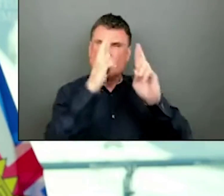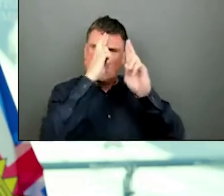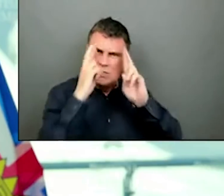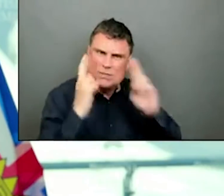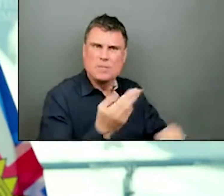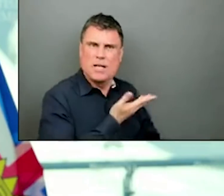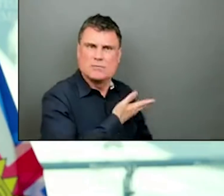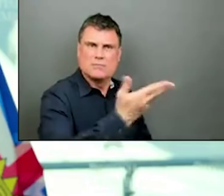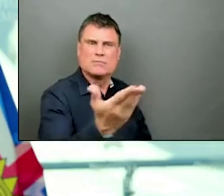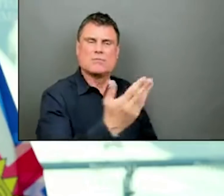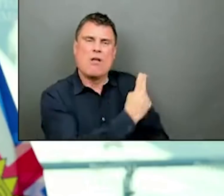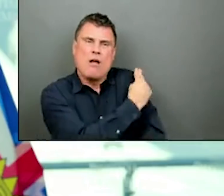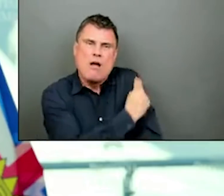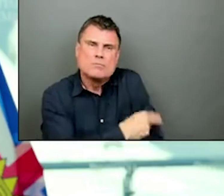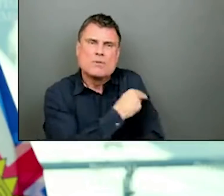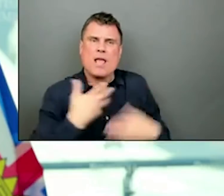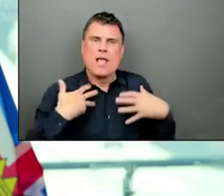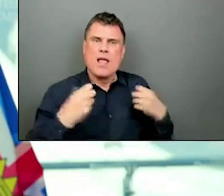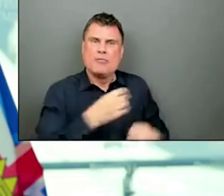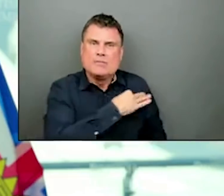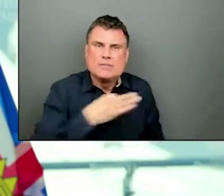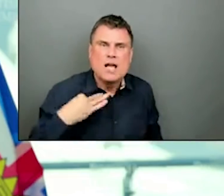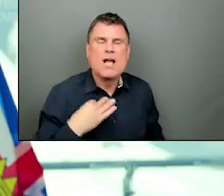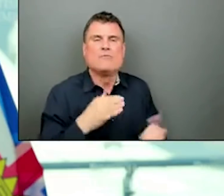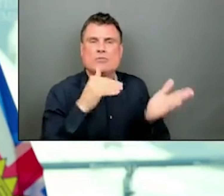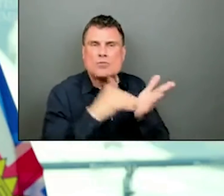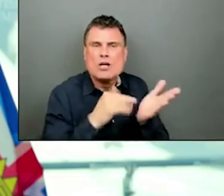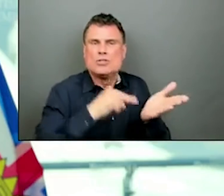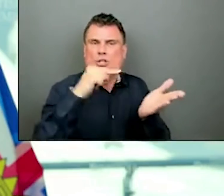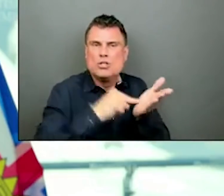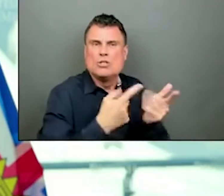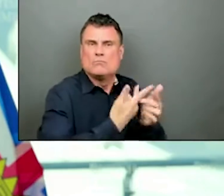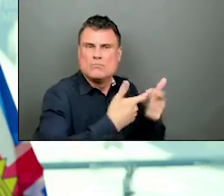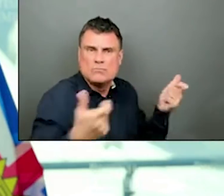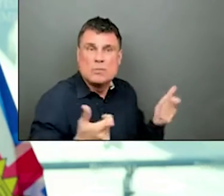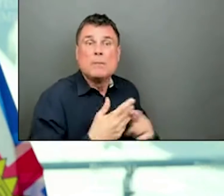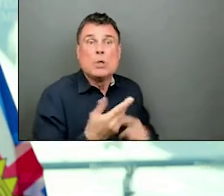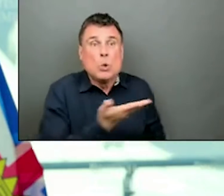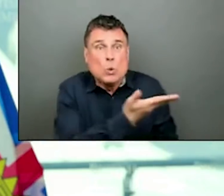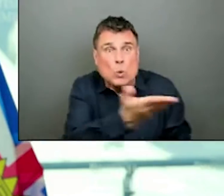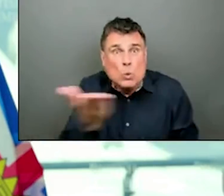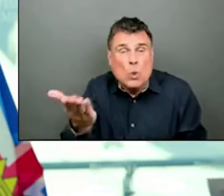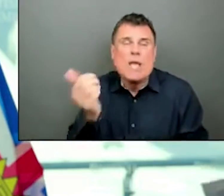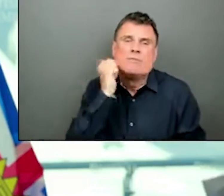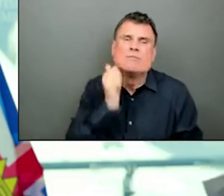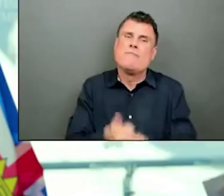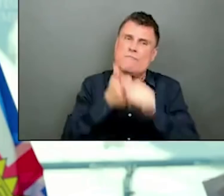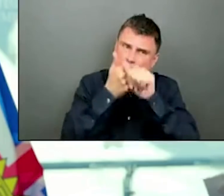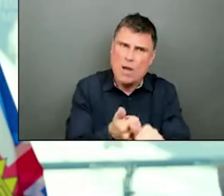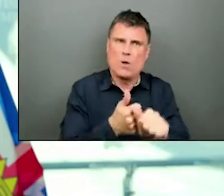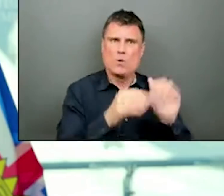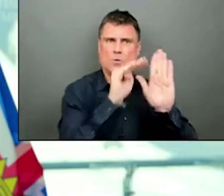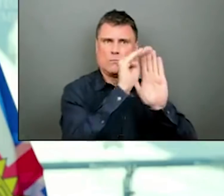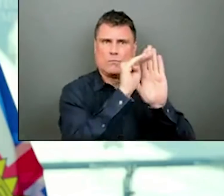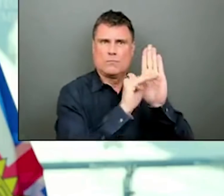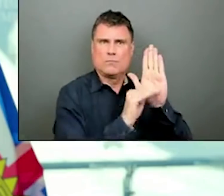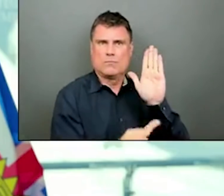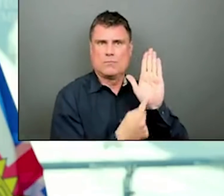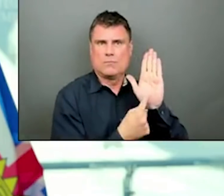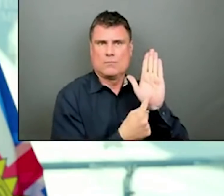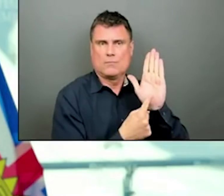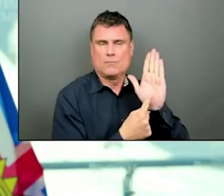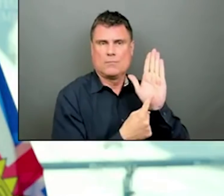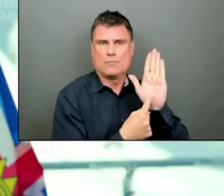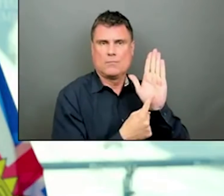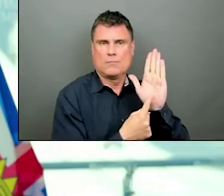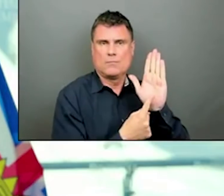forgotten, and that we do that by doing our part every day to follow the orders we have in place. We